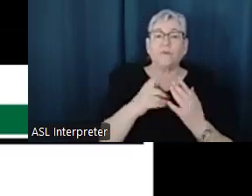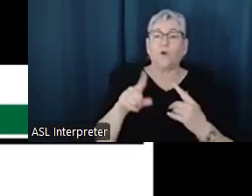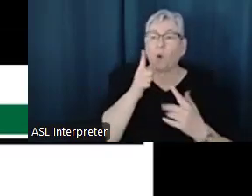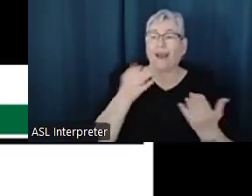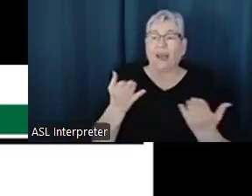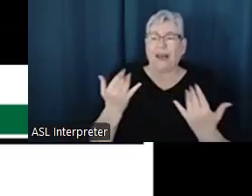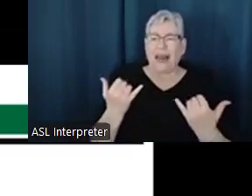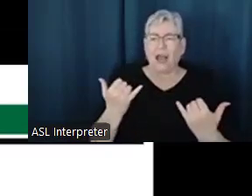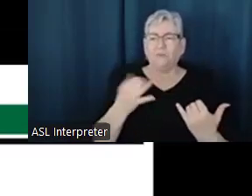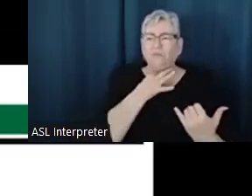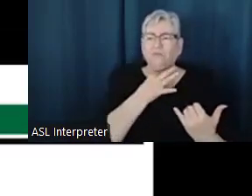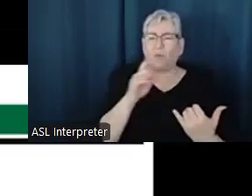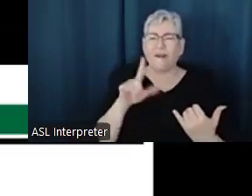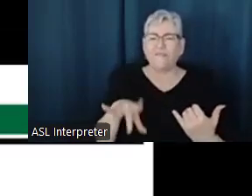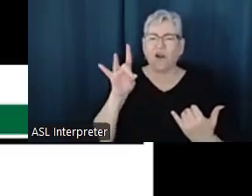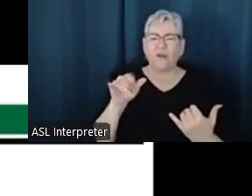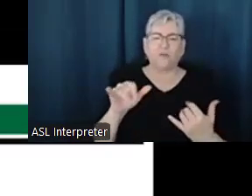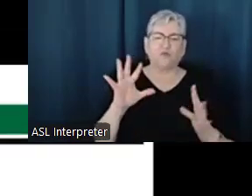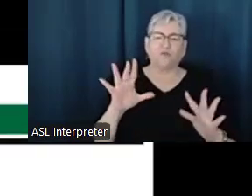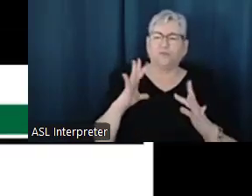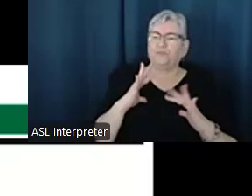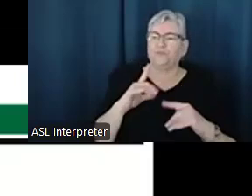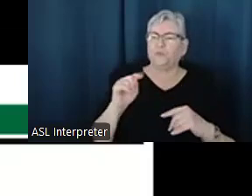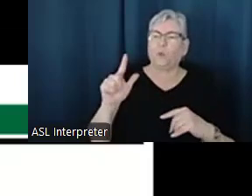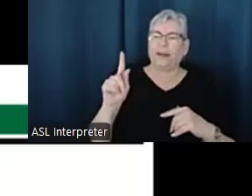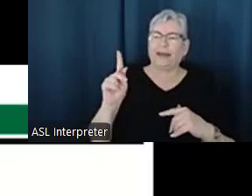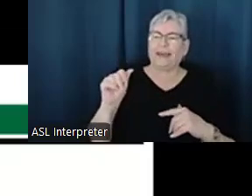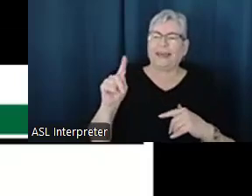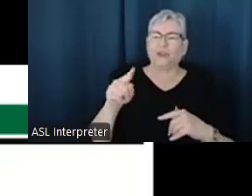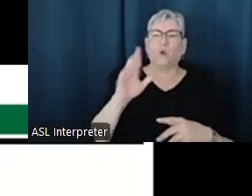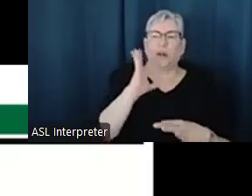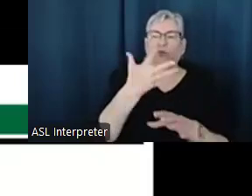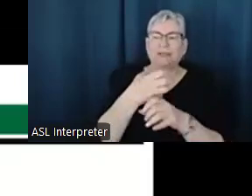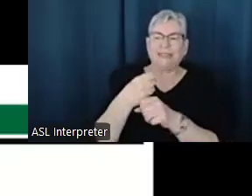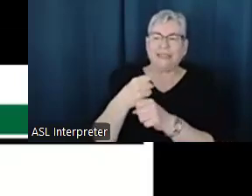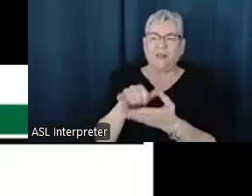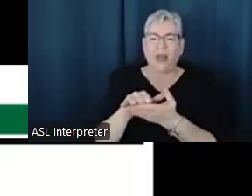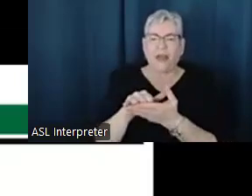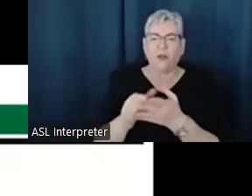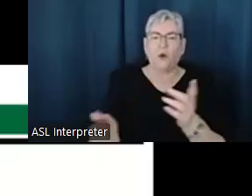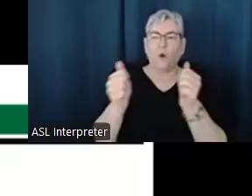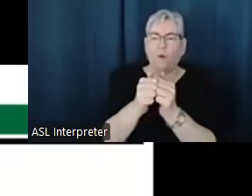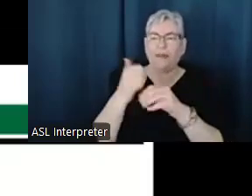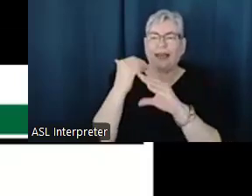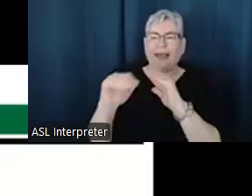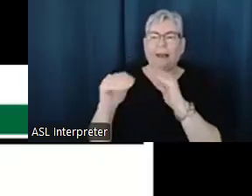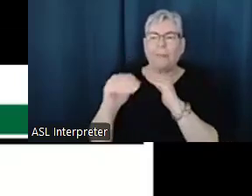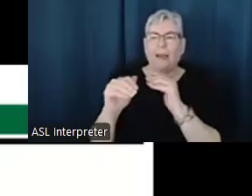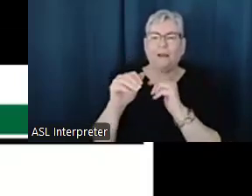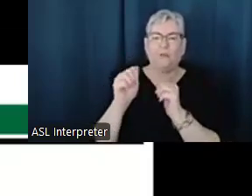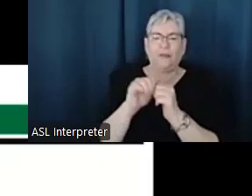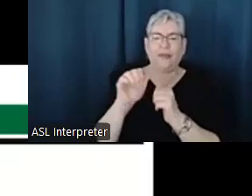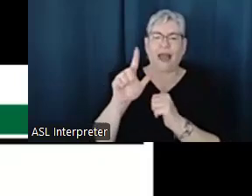you can find these wonderful toolkits, you will be receiving it with the email of the link to see